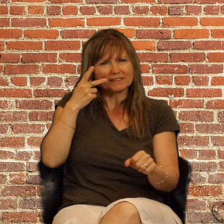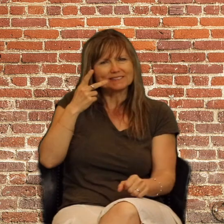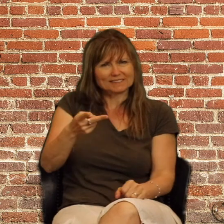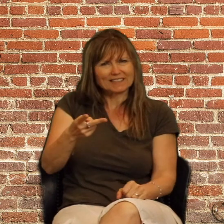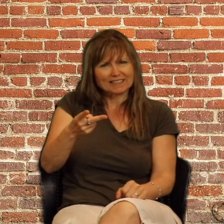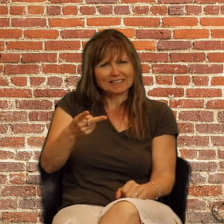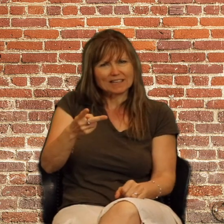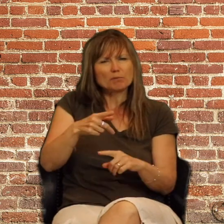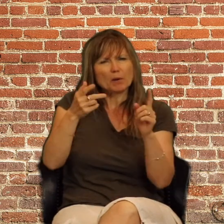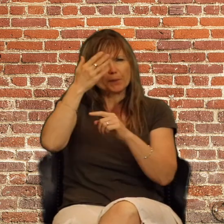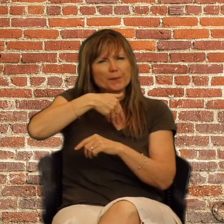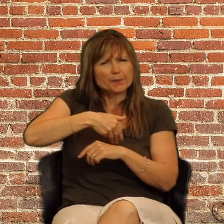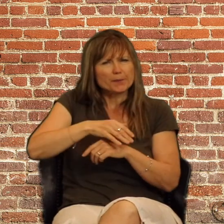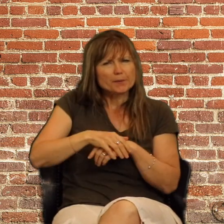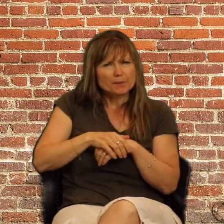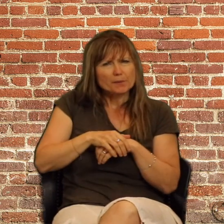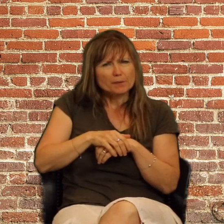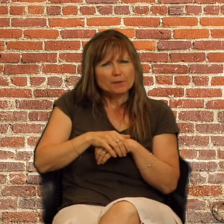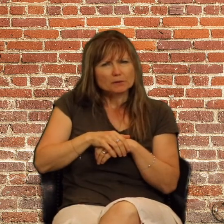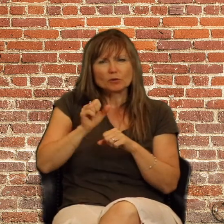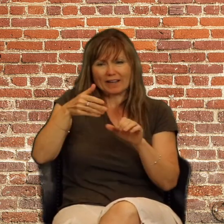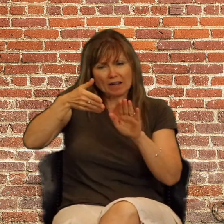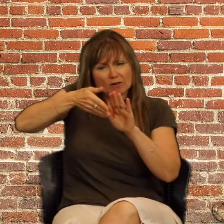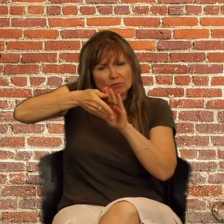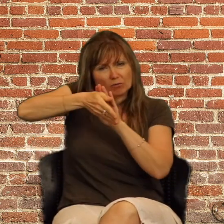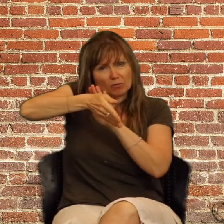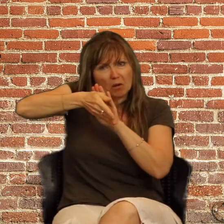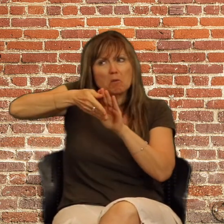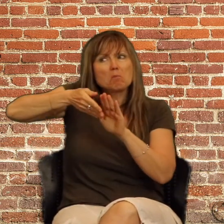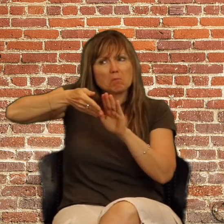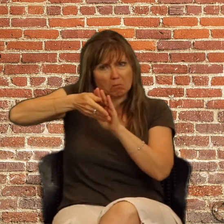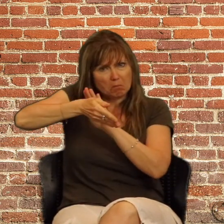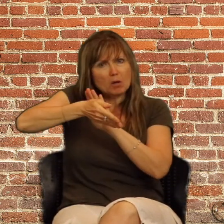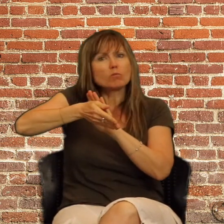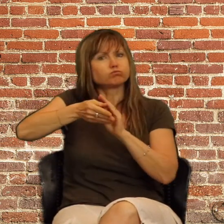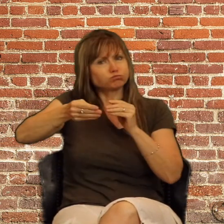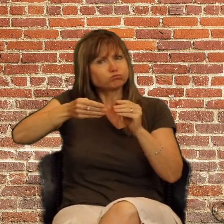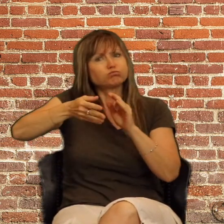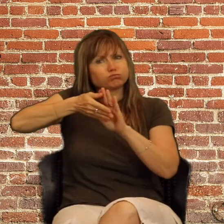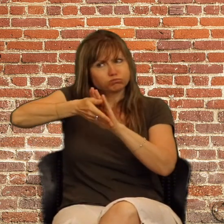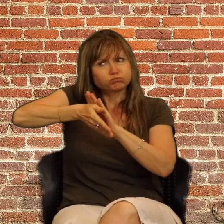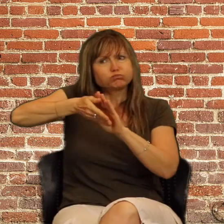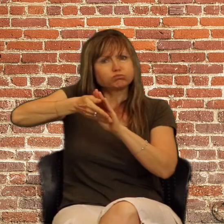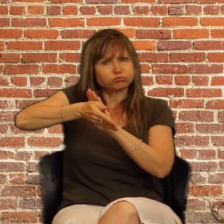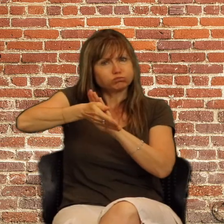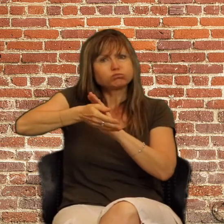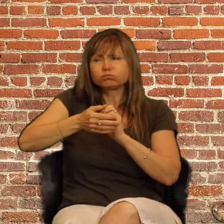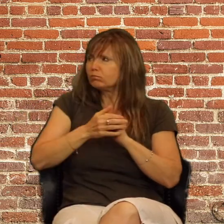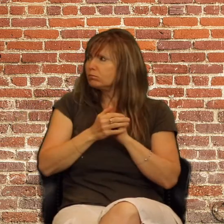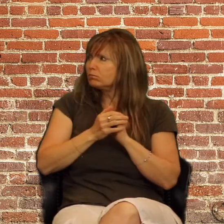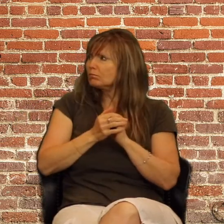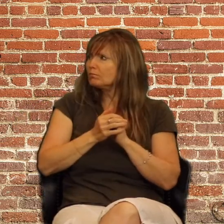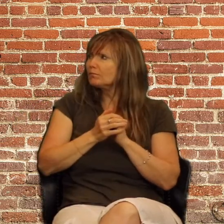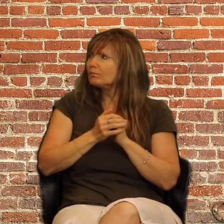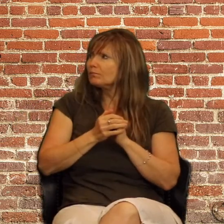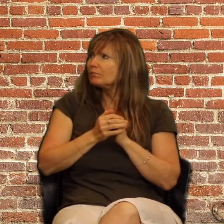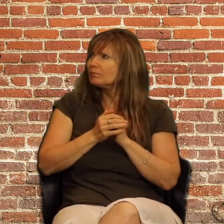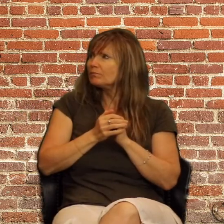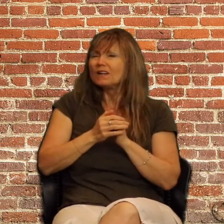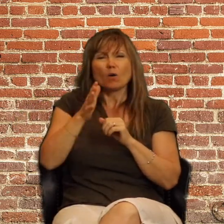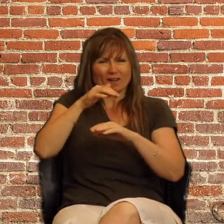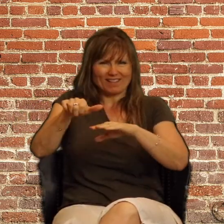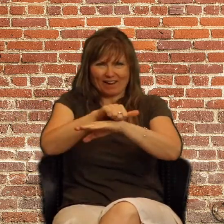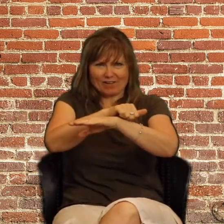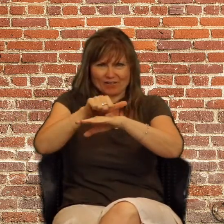it's quite hidden. So I can stick my hand there, have quite a bit of room, you see. And I'm just gonna iron